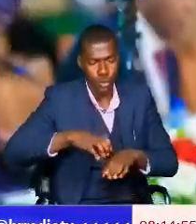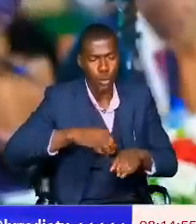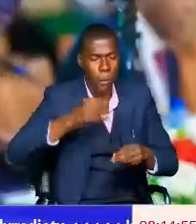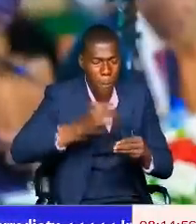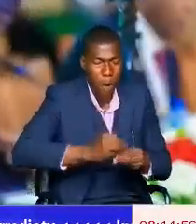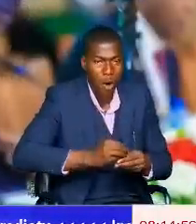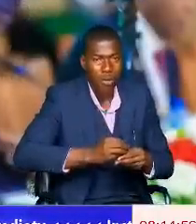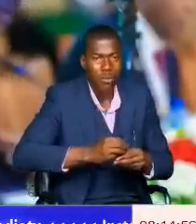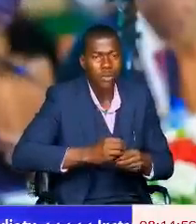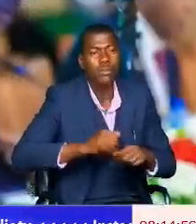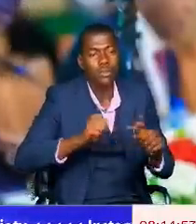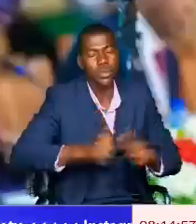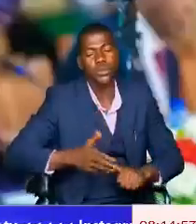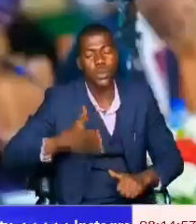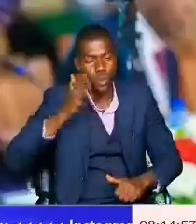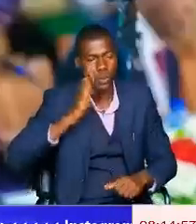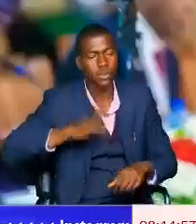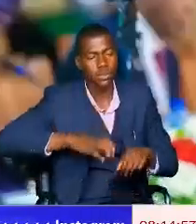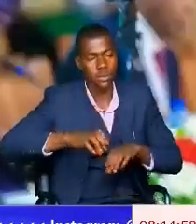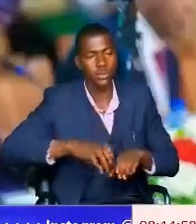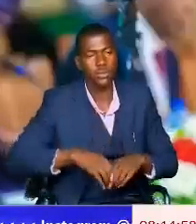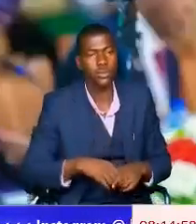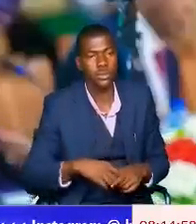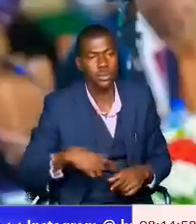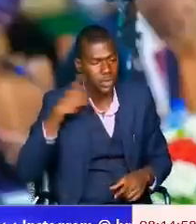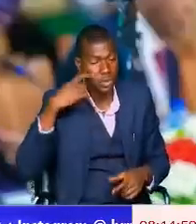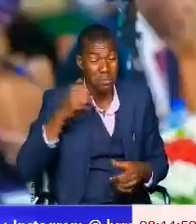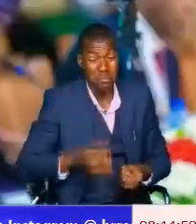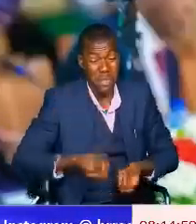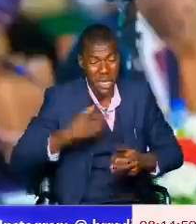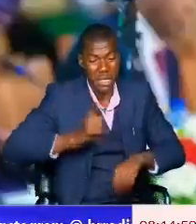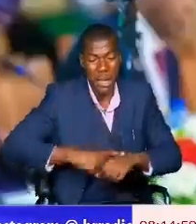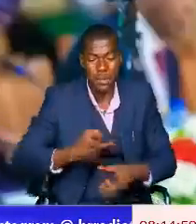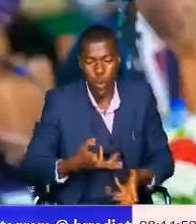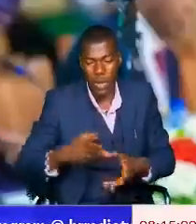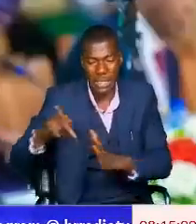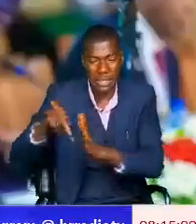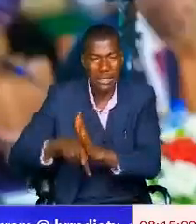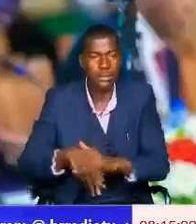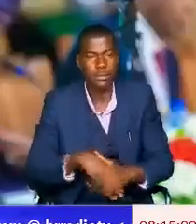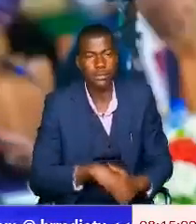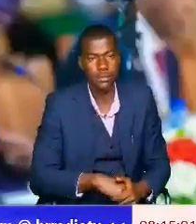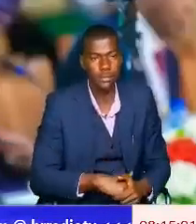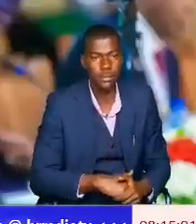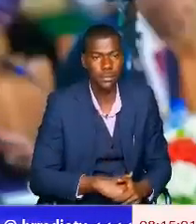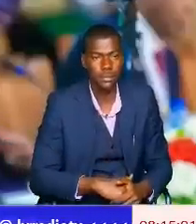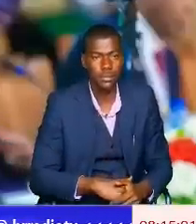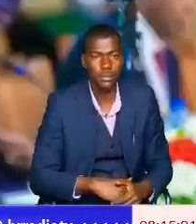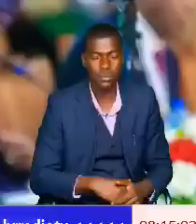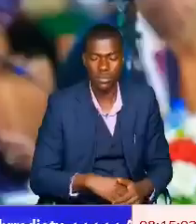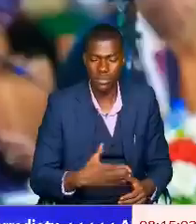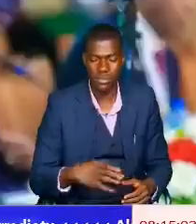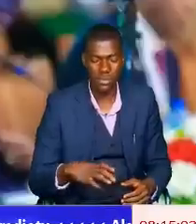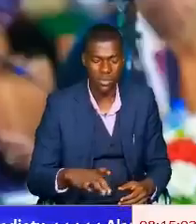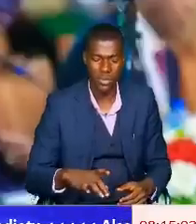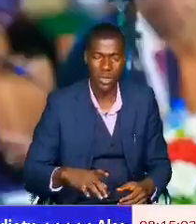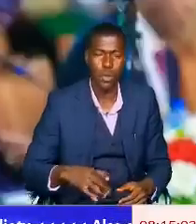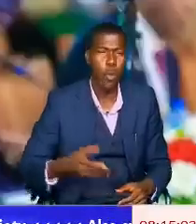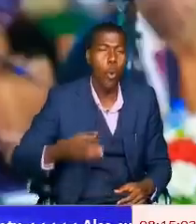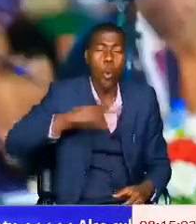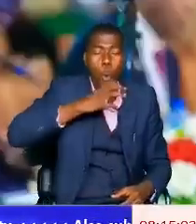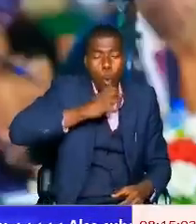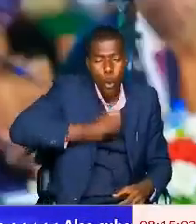do, how many attempts they don't do to kill him? Including give her, he carry him and put him for old